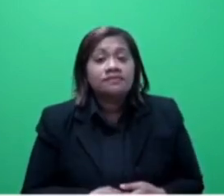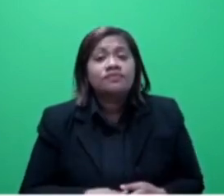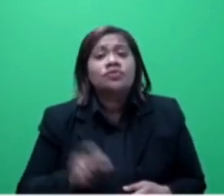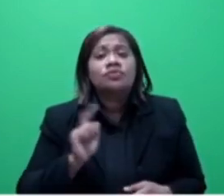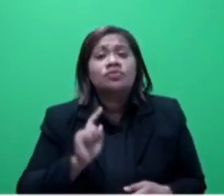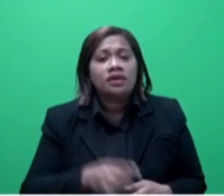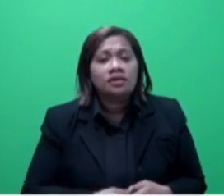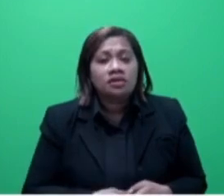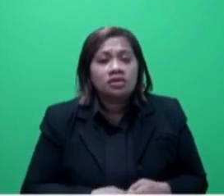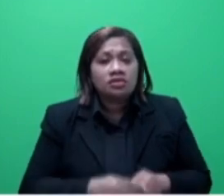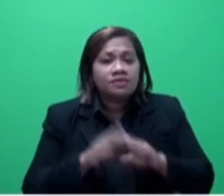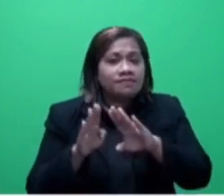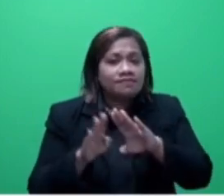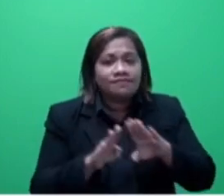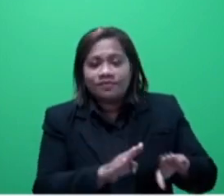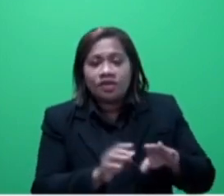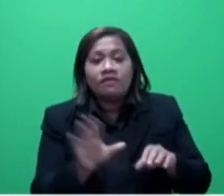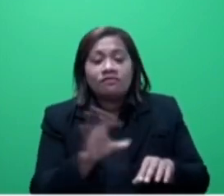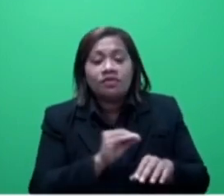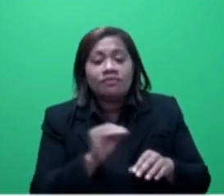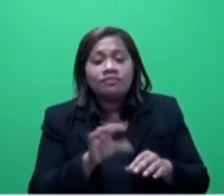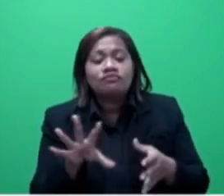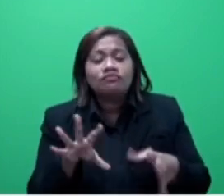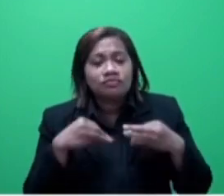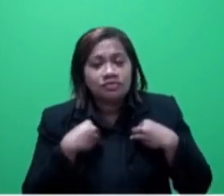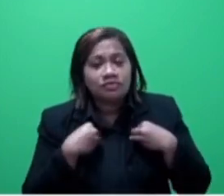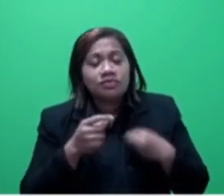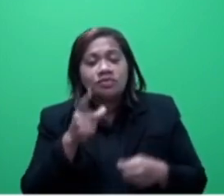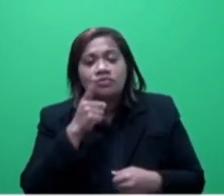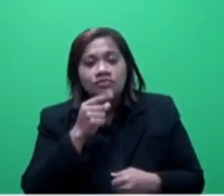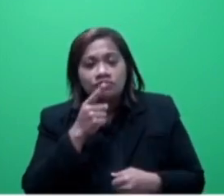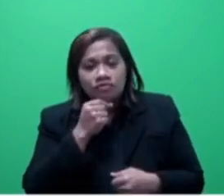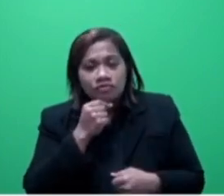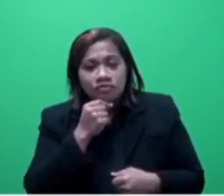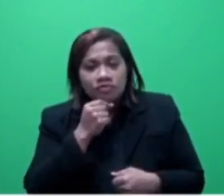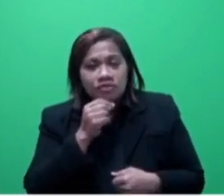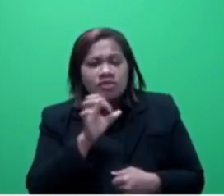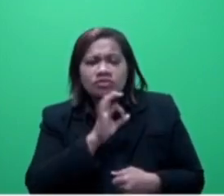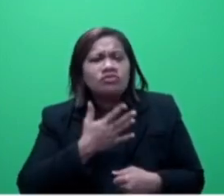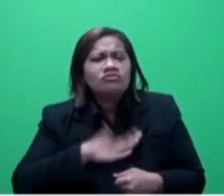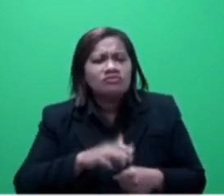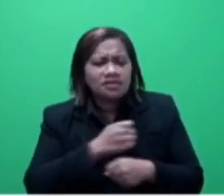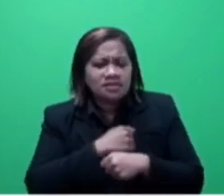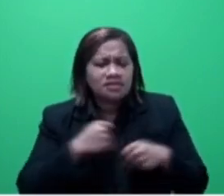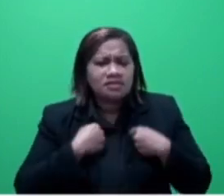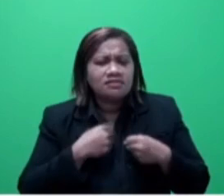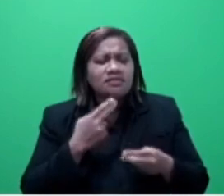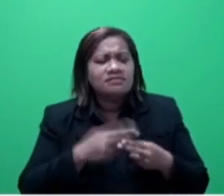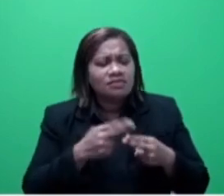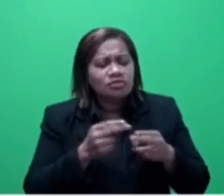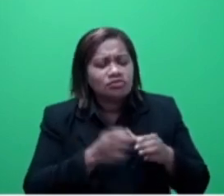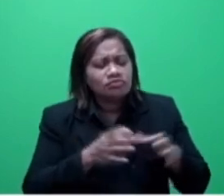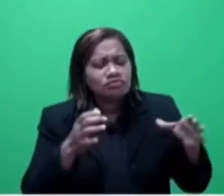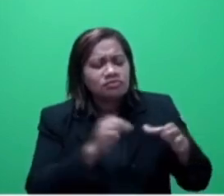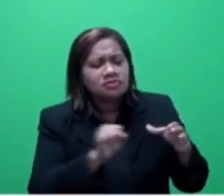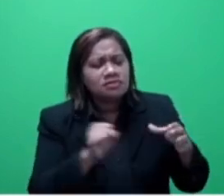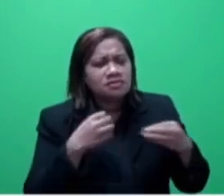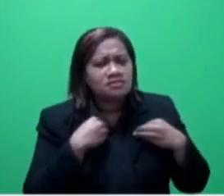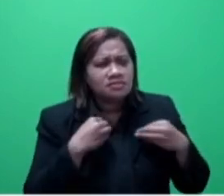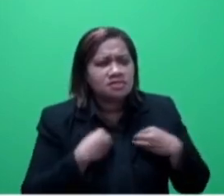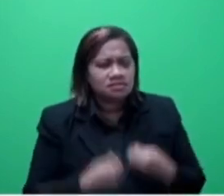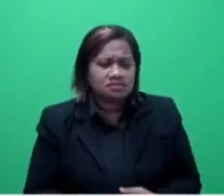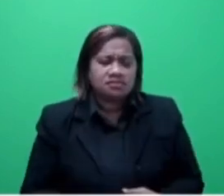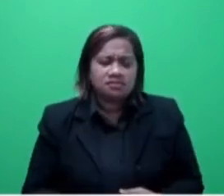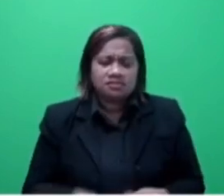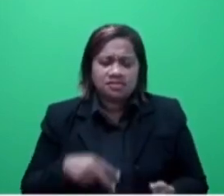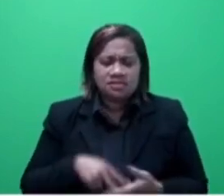getting loans at better interest rates, Honourable Speaker, sir. They don't want our farmers to grow their business. They'll stand here and say, oh, you're not